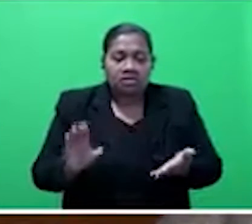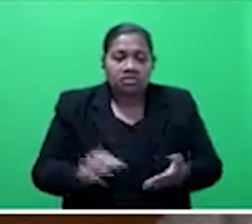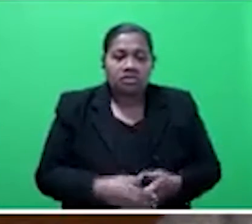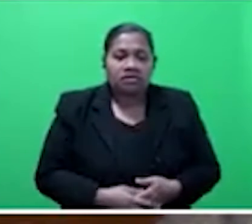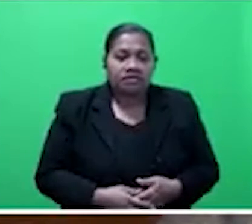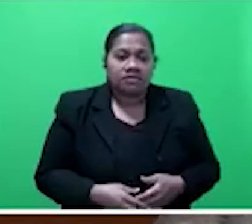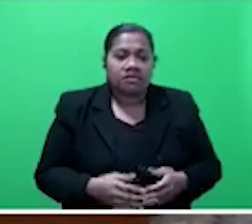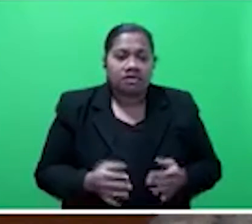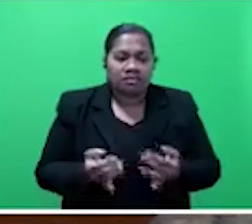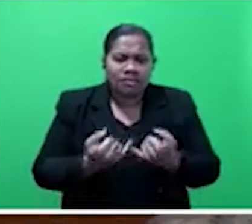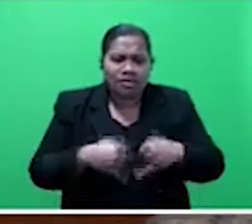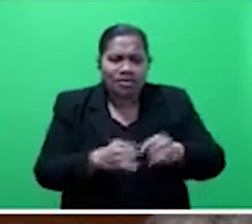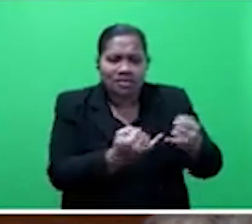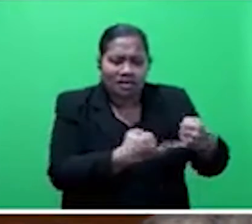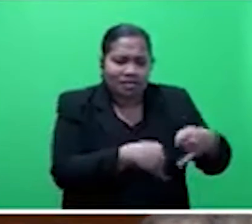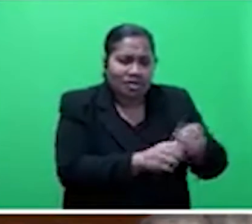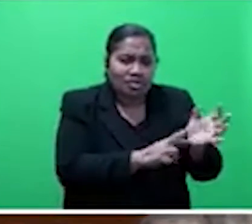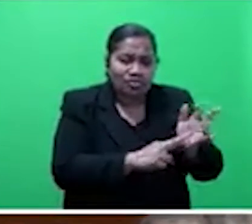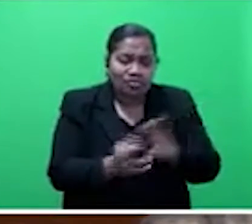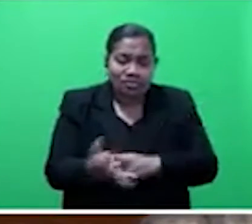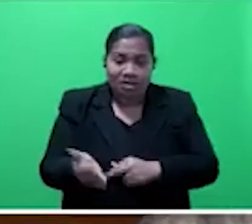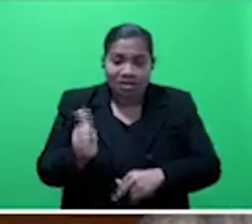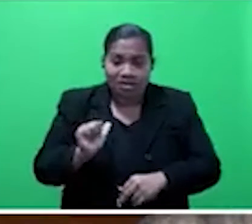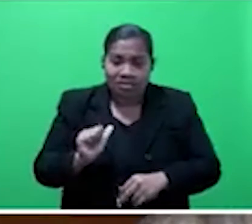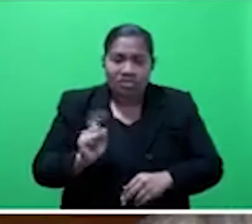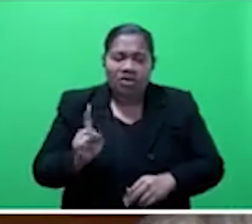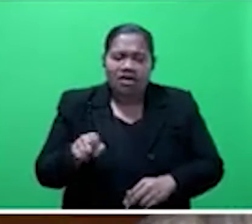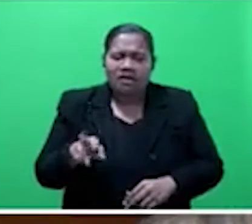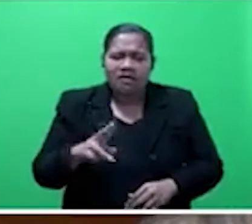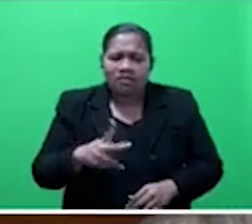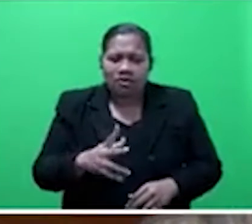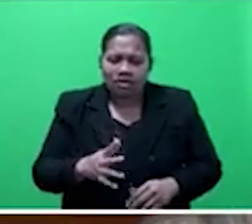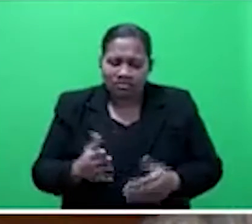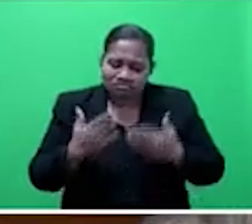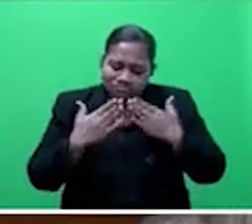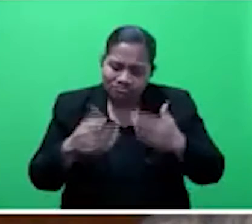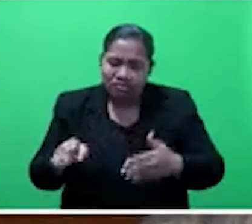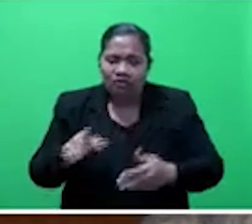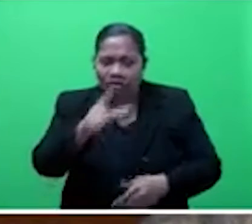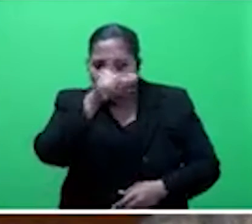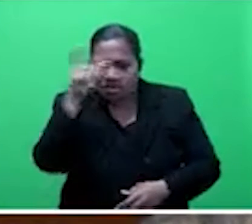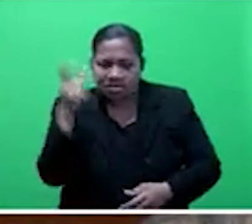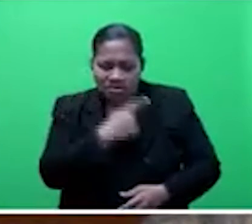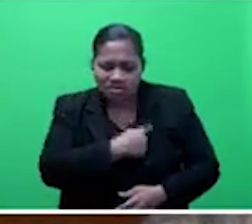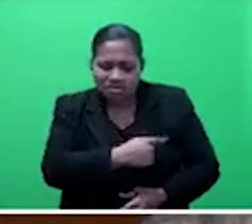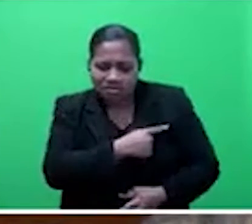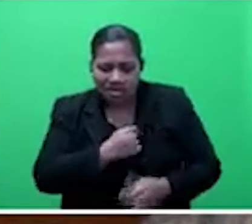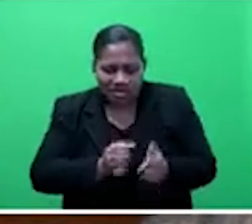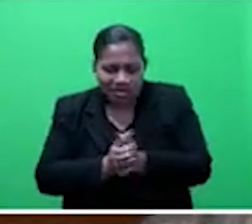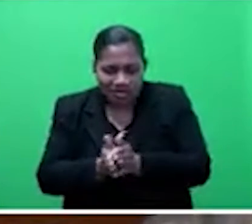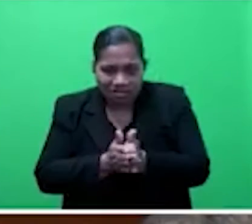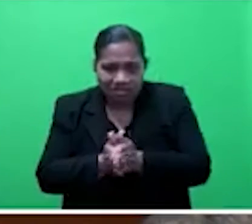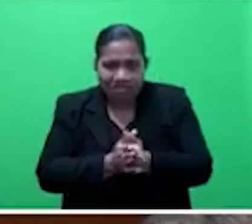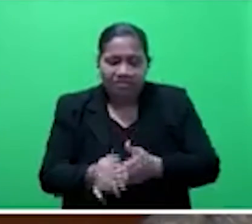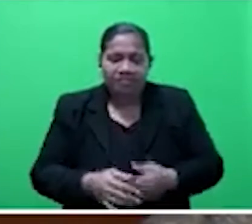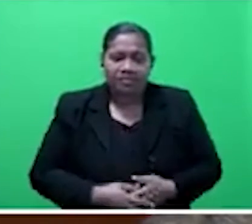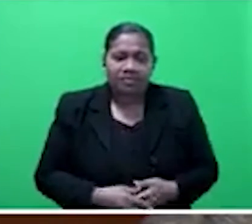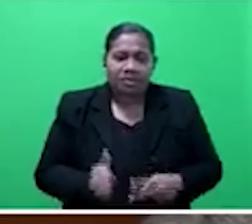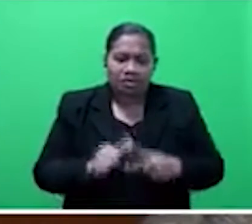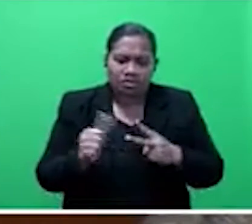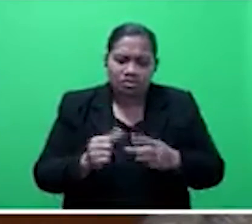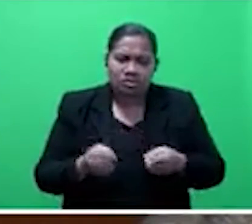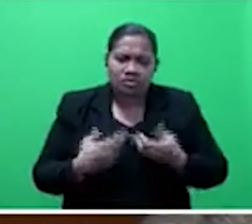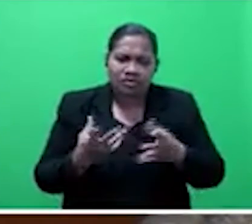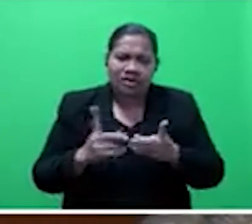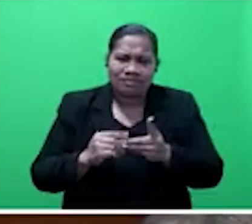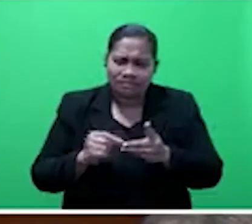appropriate acknowledgement of the nurses' dedication and passion, and will also provide an added incentive for the nurses to continue to